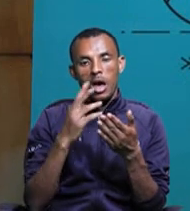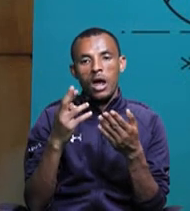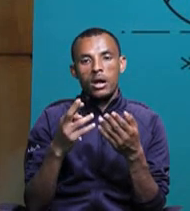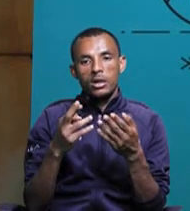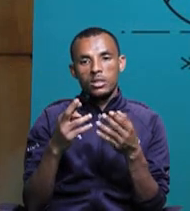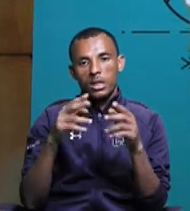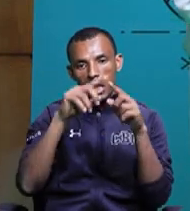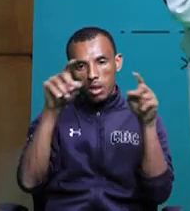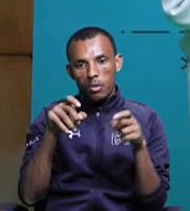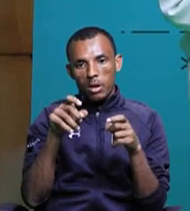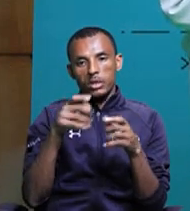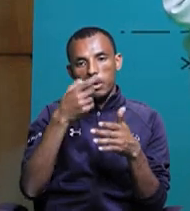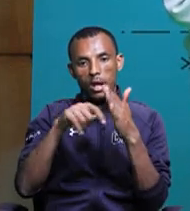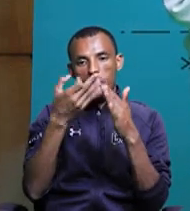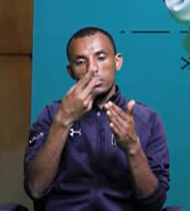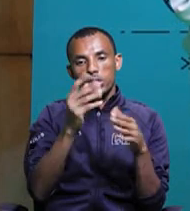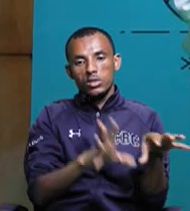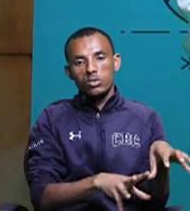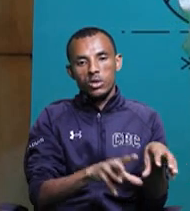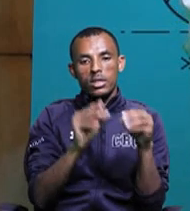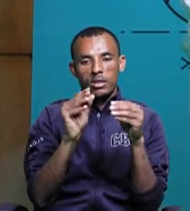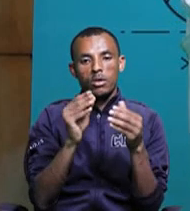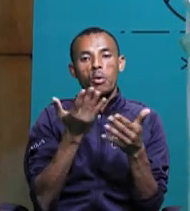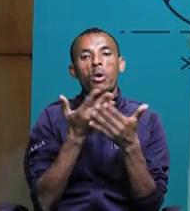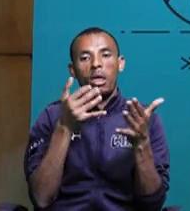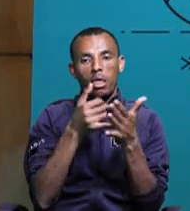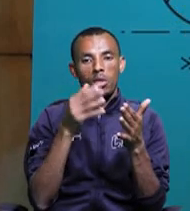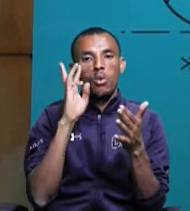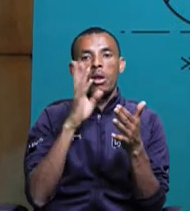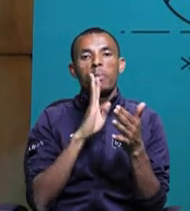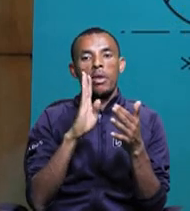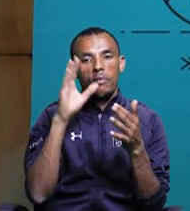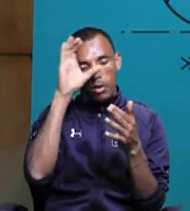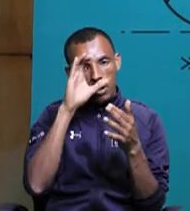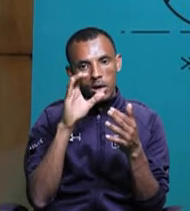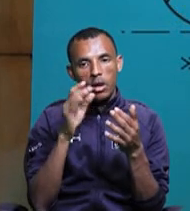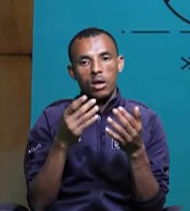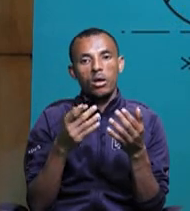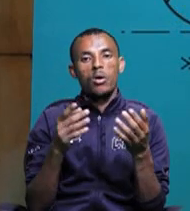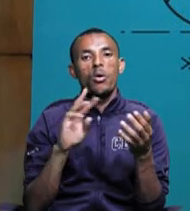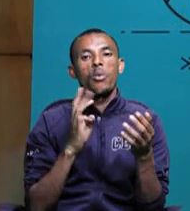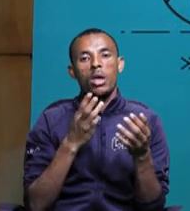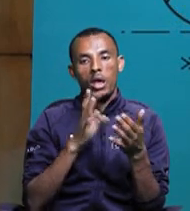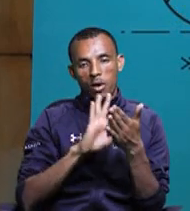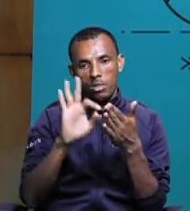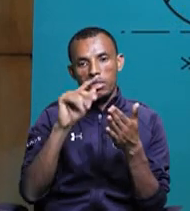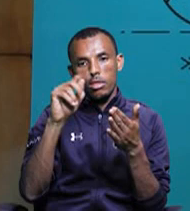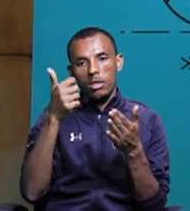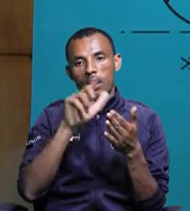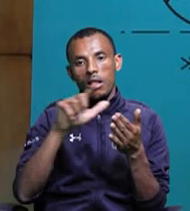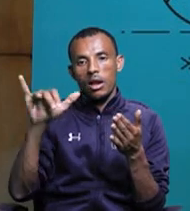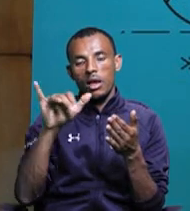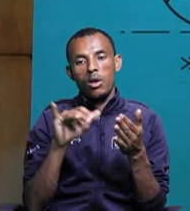that the mark of the students where it will be found. Then when you are counting tallies, you have 3. What